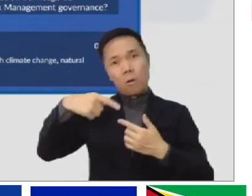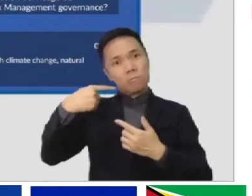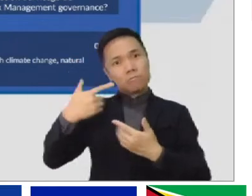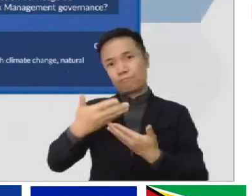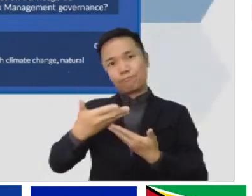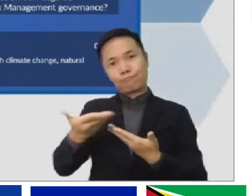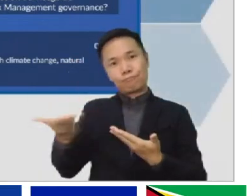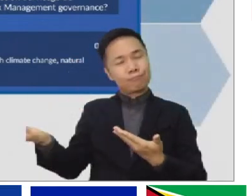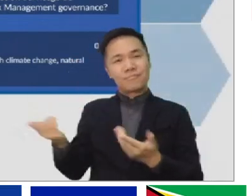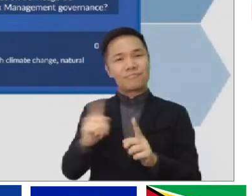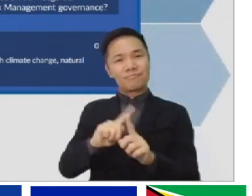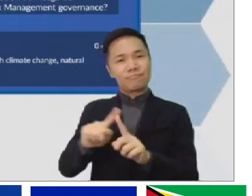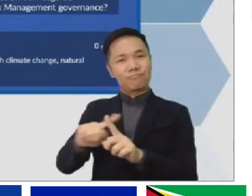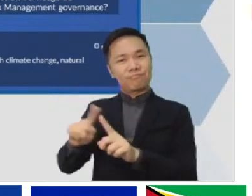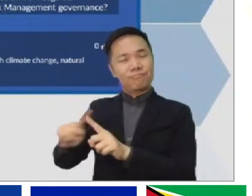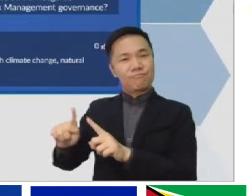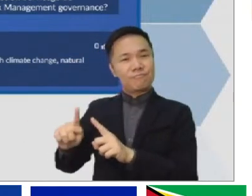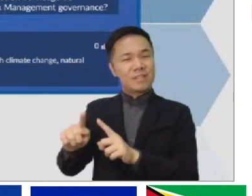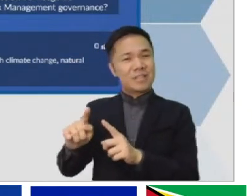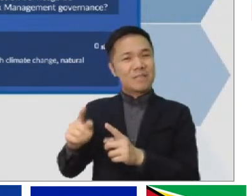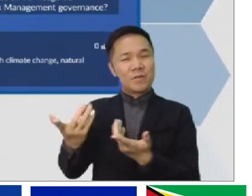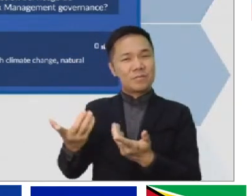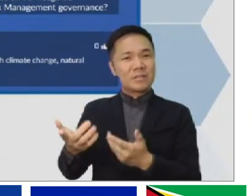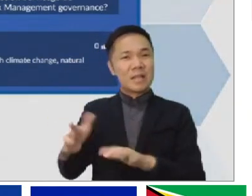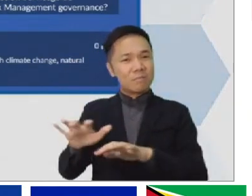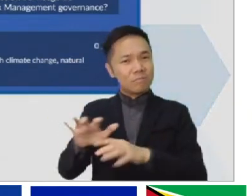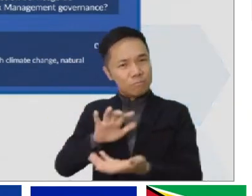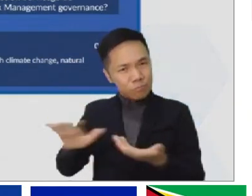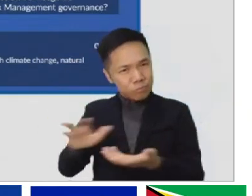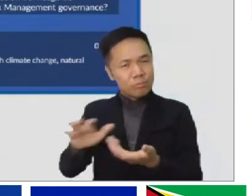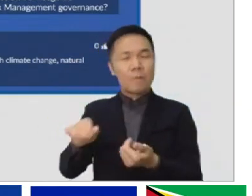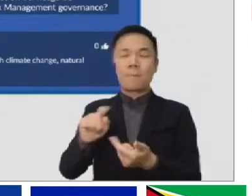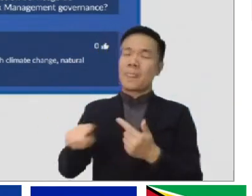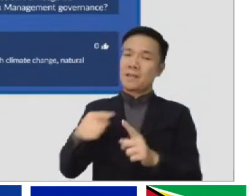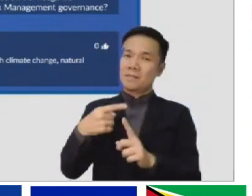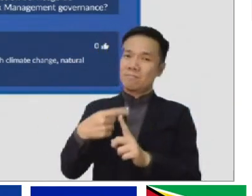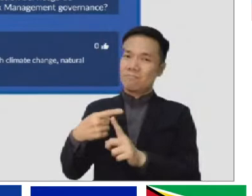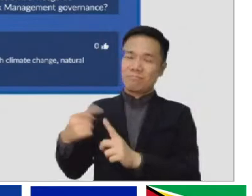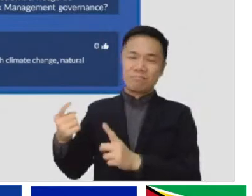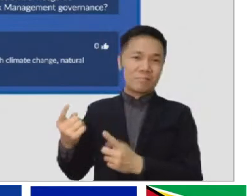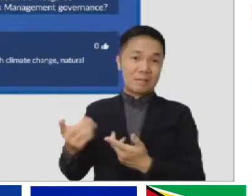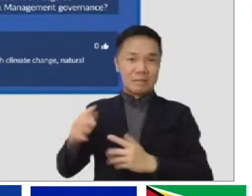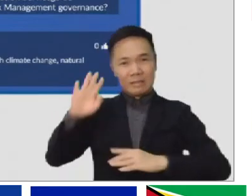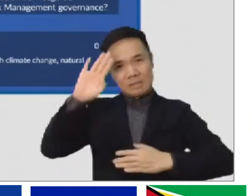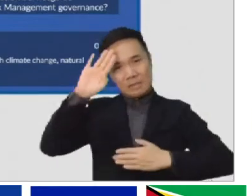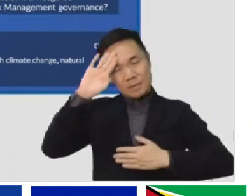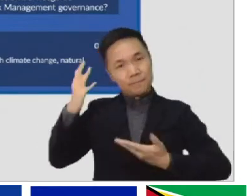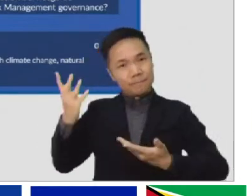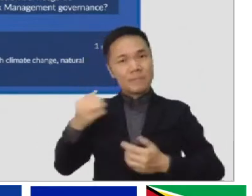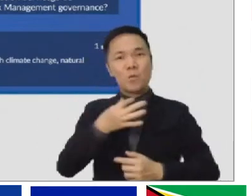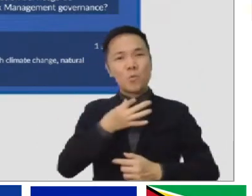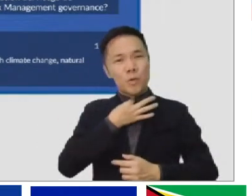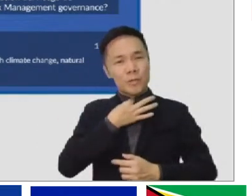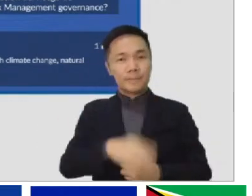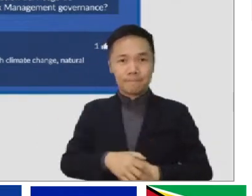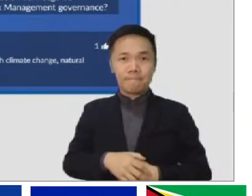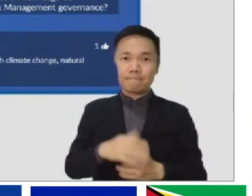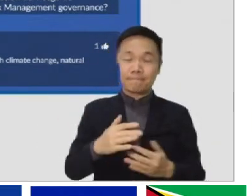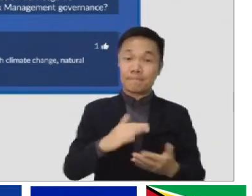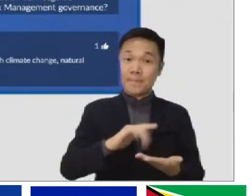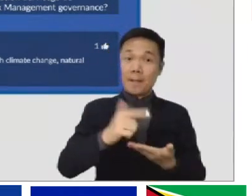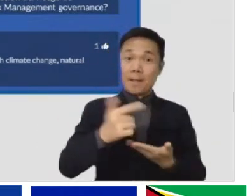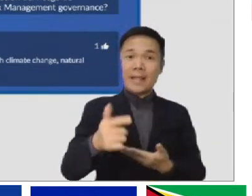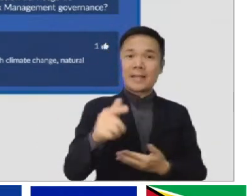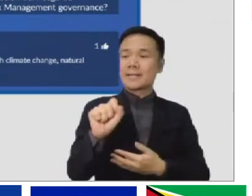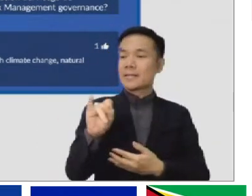the order of the questions which I have on the screen, which is for Dr. Simon. And I'll do this in